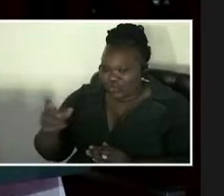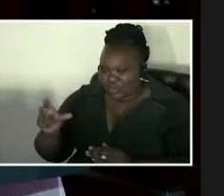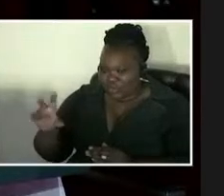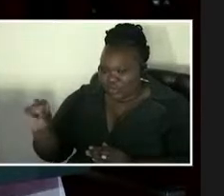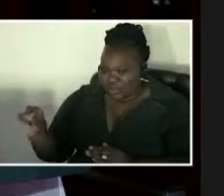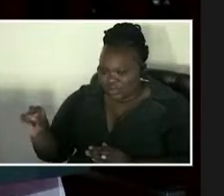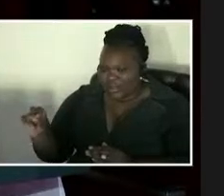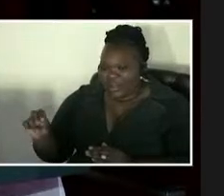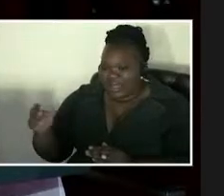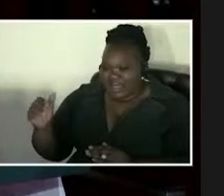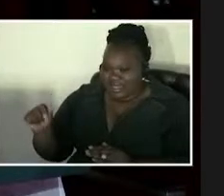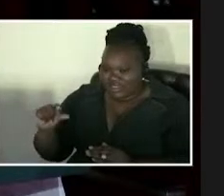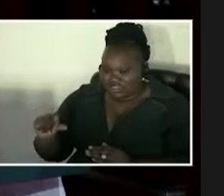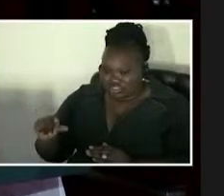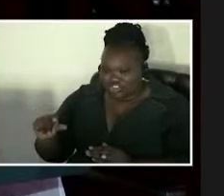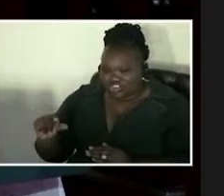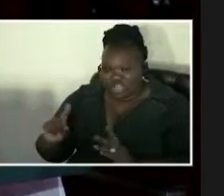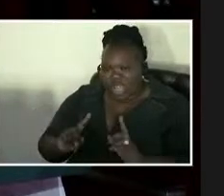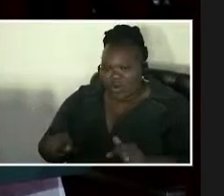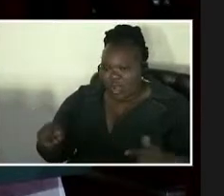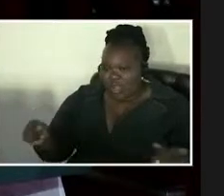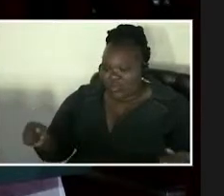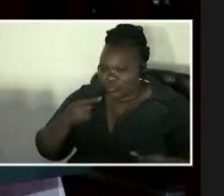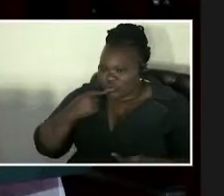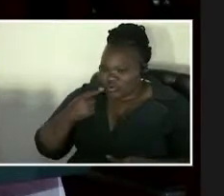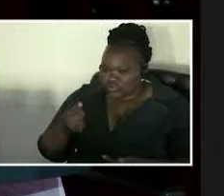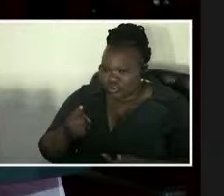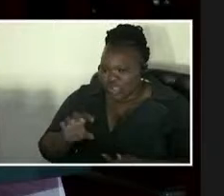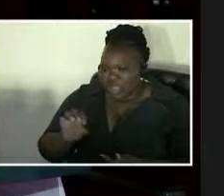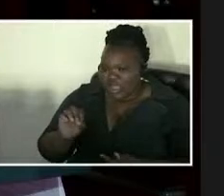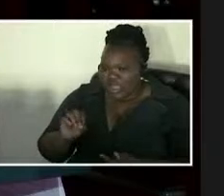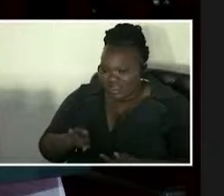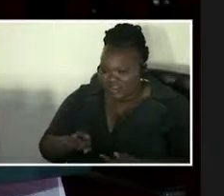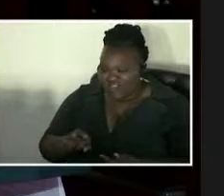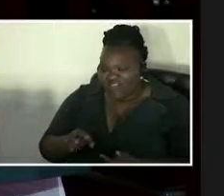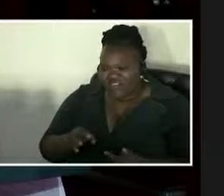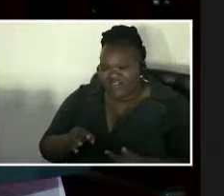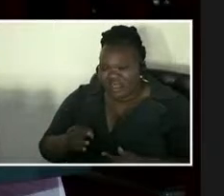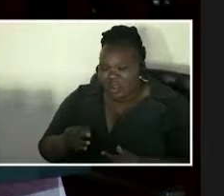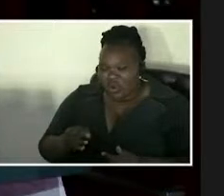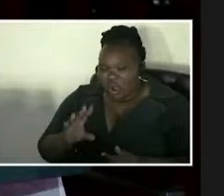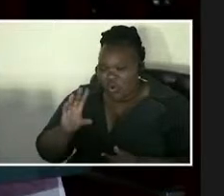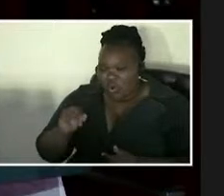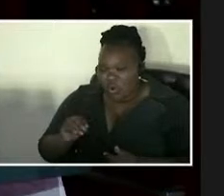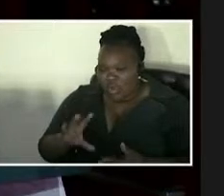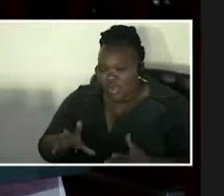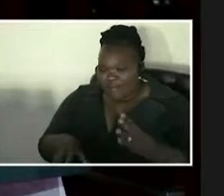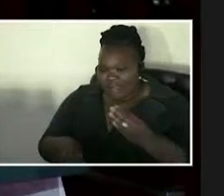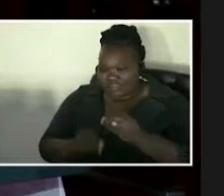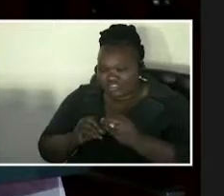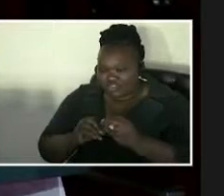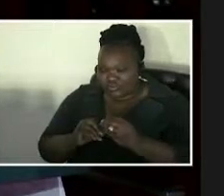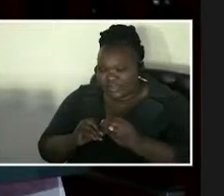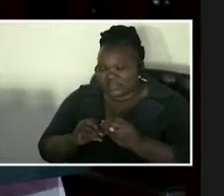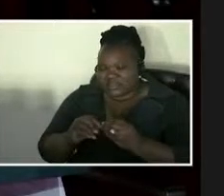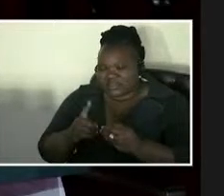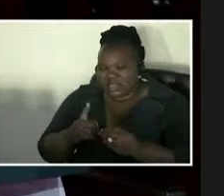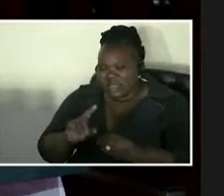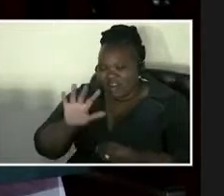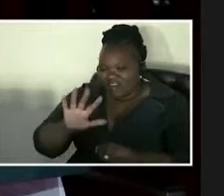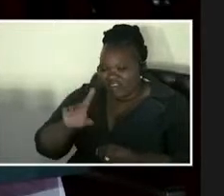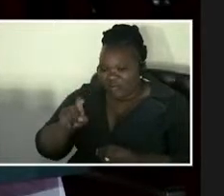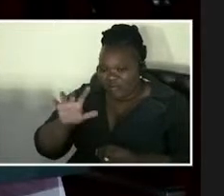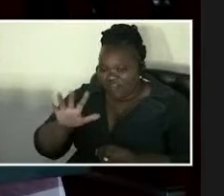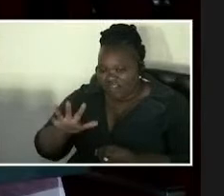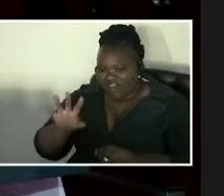year the ag was unable to determine whether any further adjustments were necessary to removable assets stated at 5.5